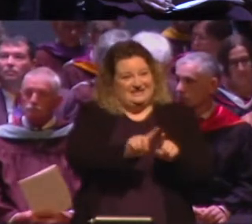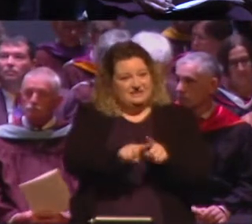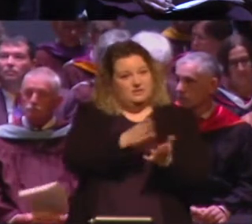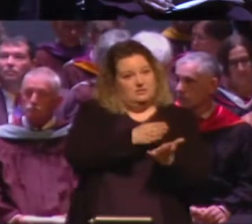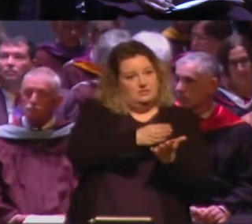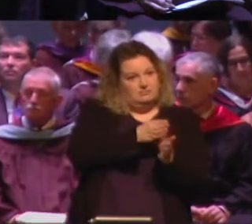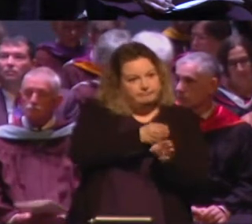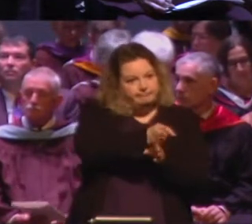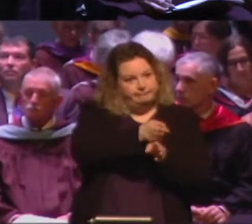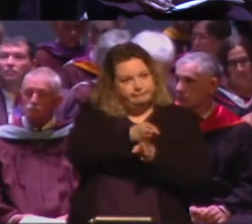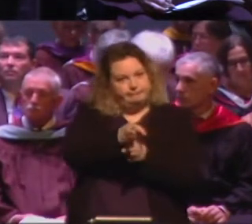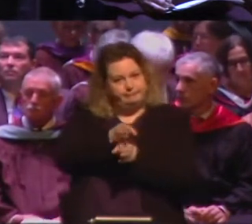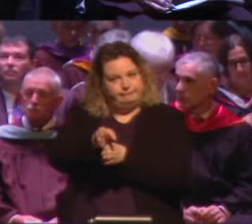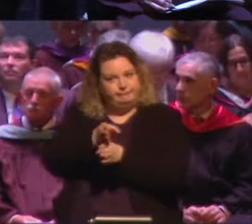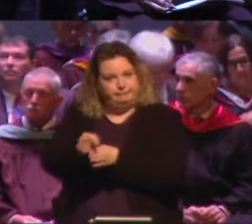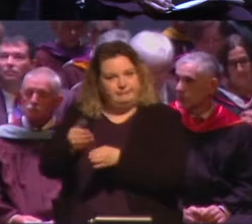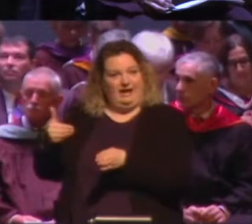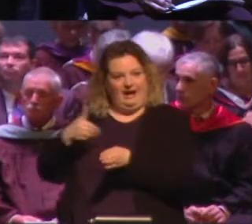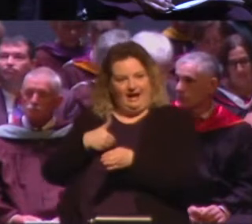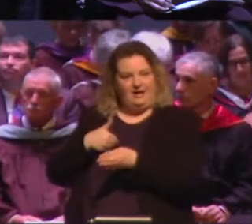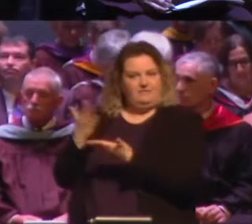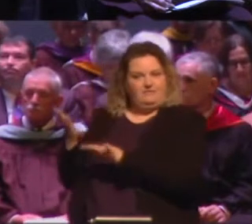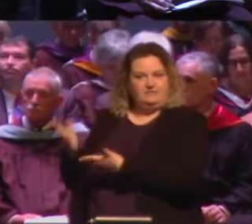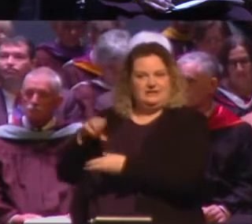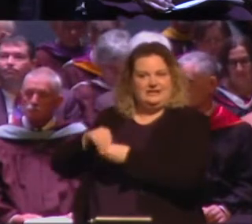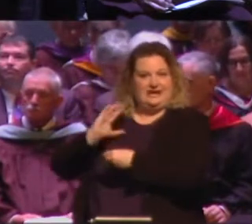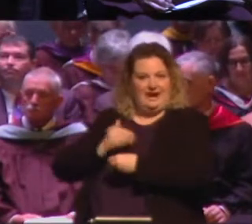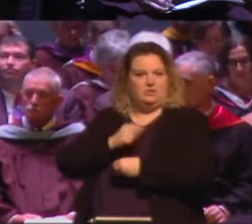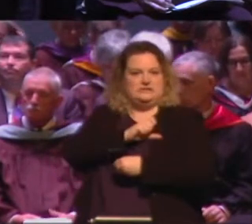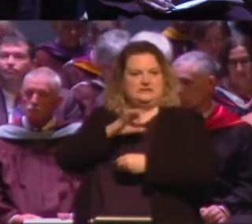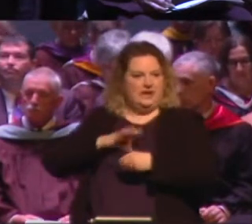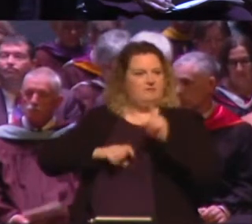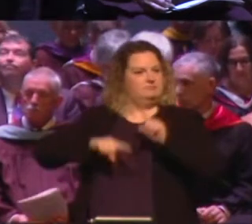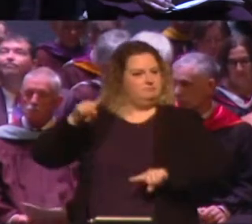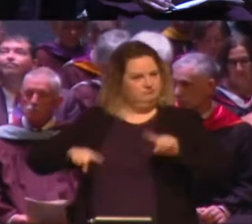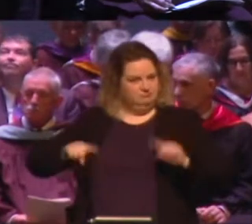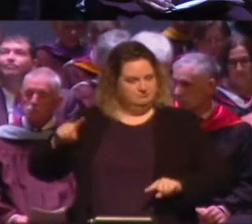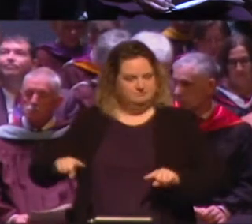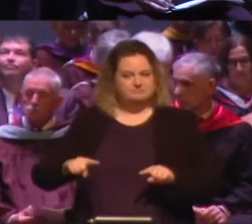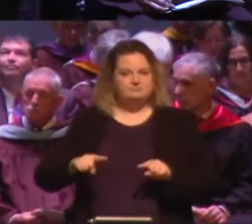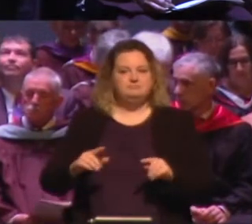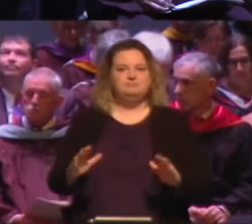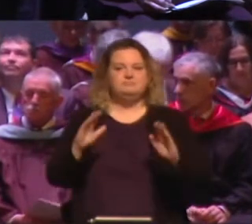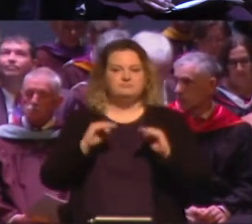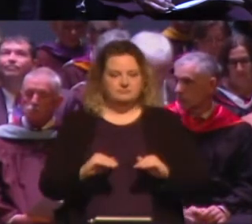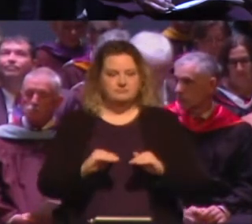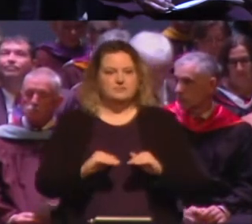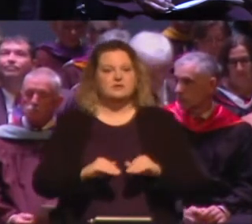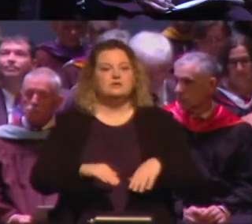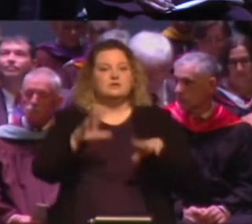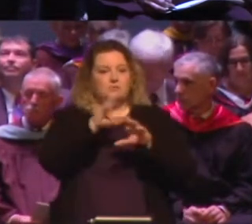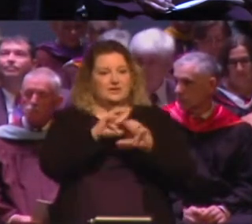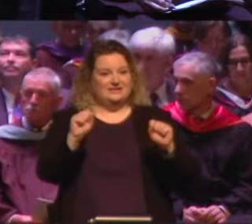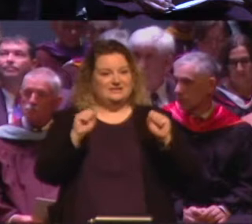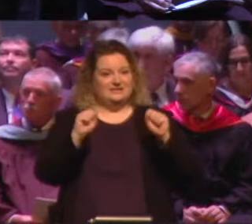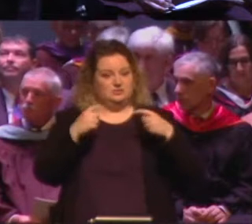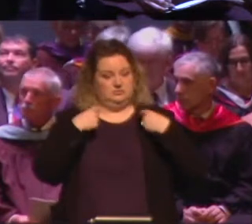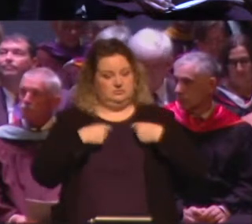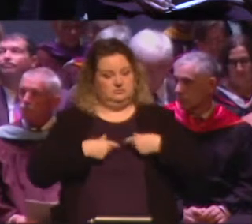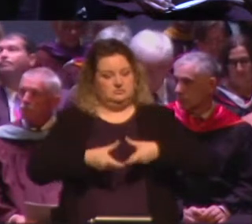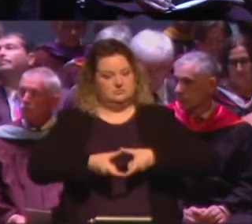by the faculty and staff of Western Piedmont Community College. Lastly, I want to point out the presidential medallion that I'm